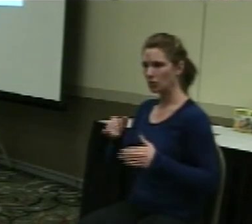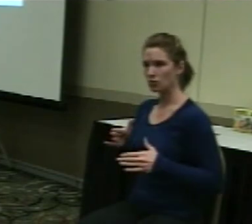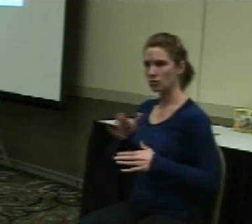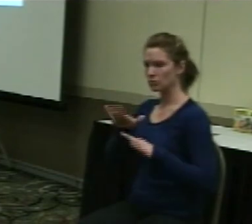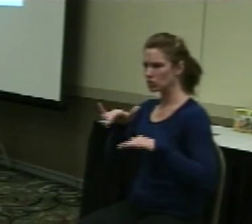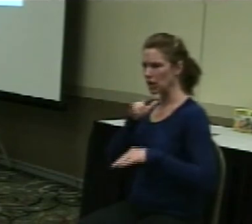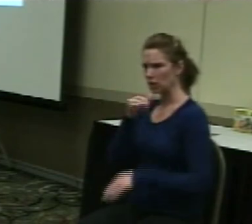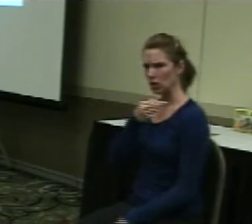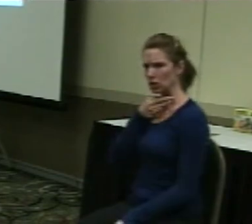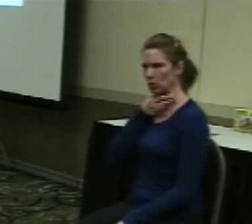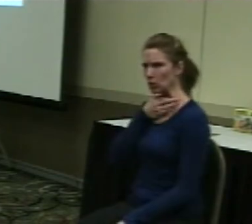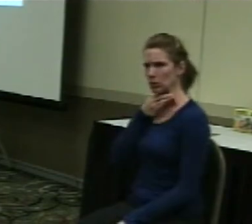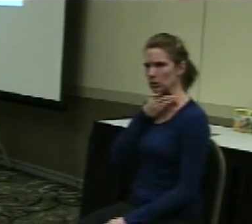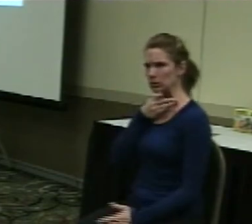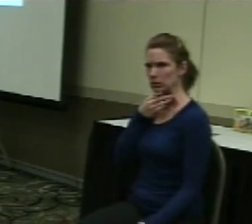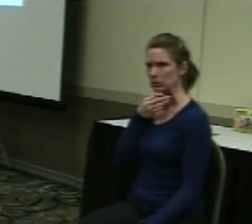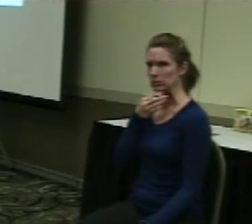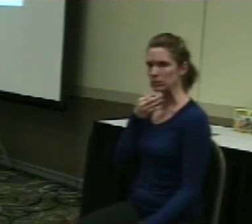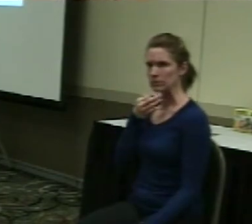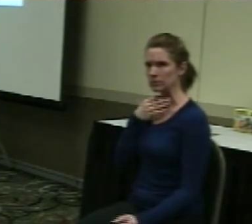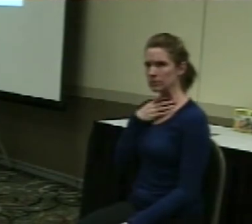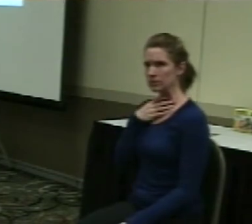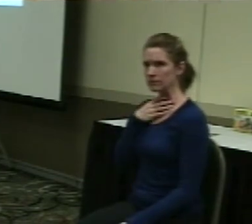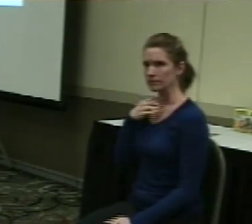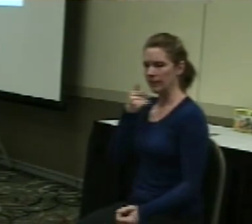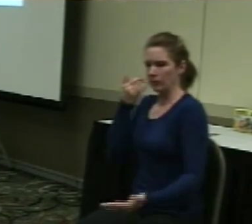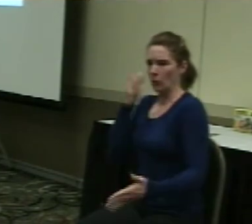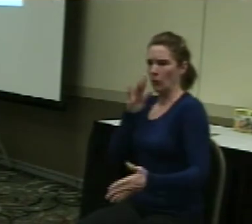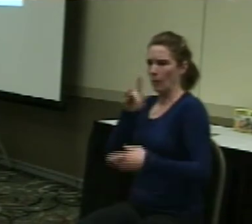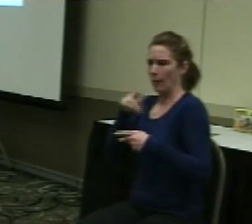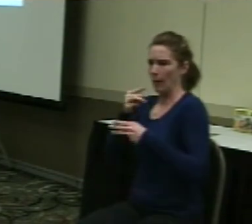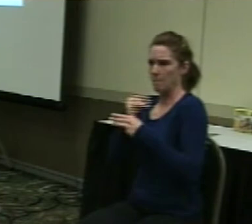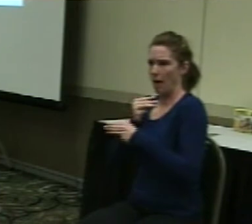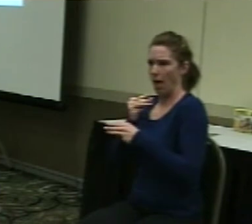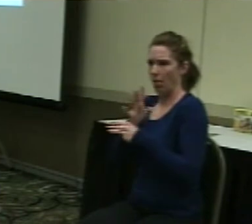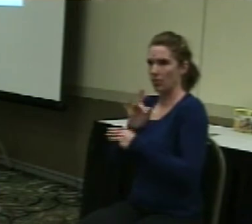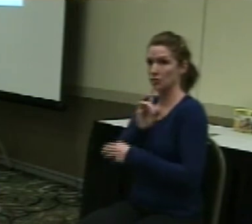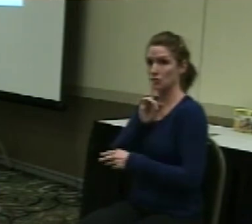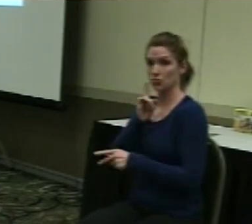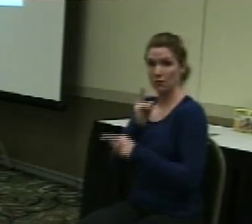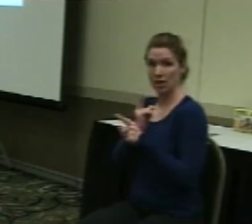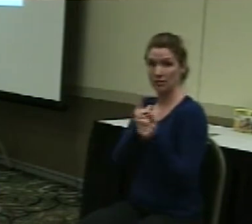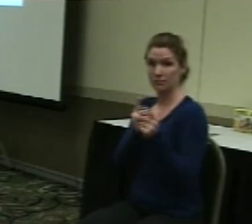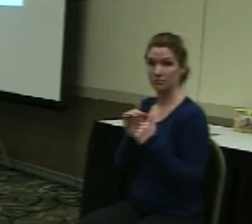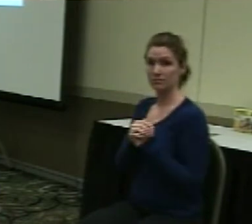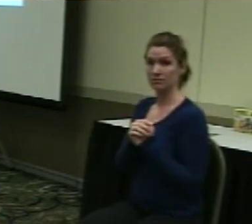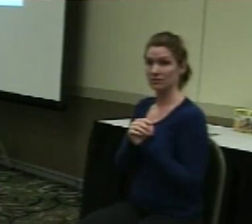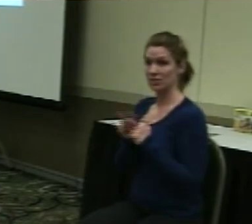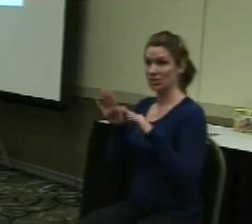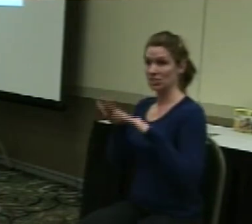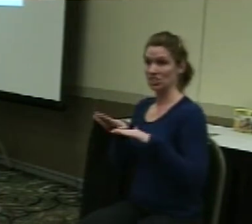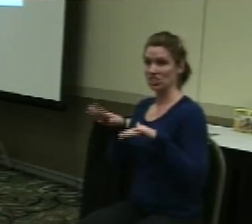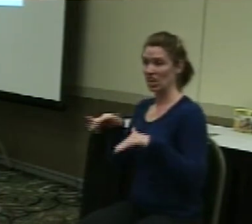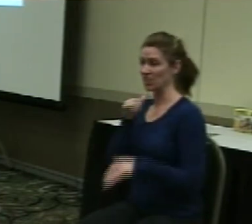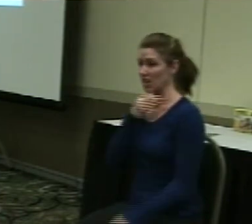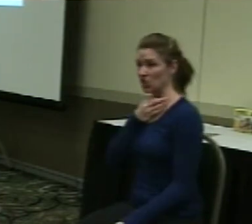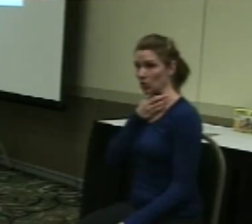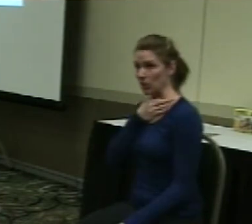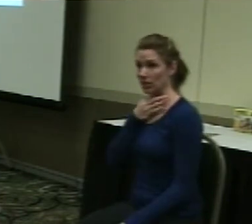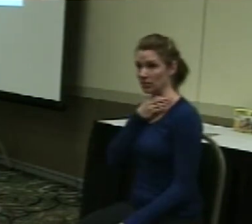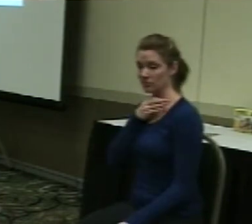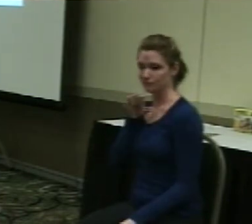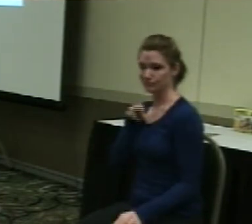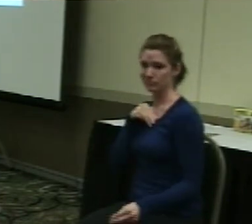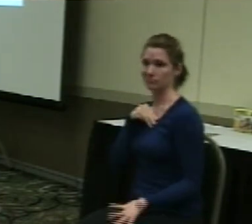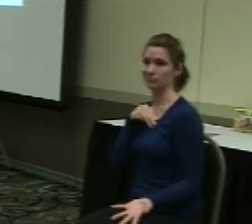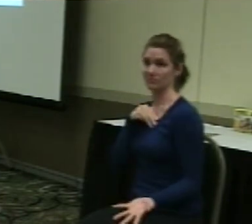I really don't know what you're talking about, ma'am. You know? Isn't that true, Sally? The child lacks curiosity. Did